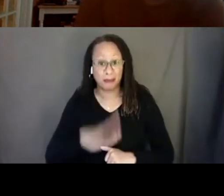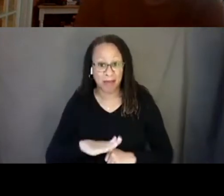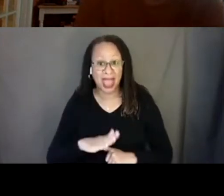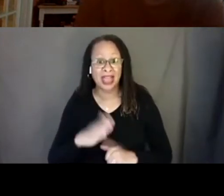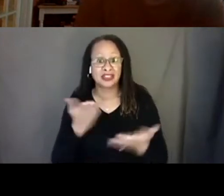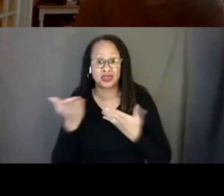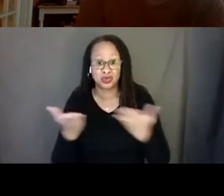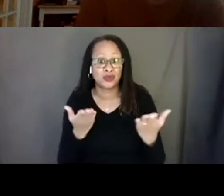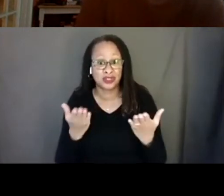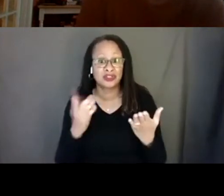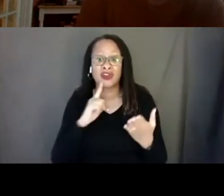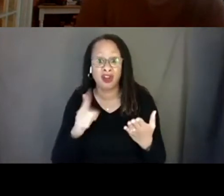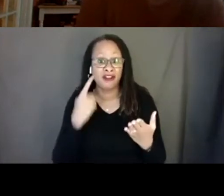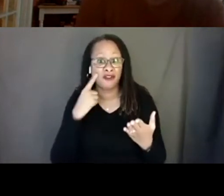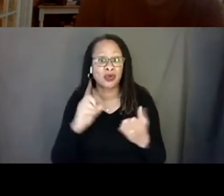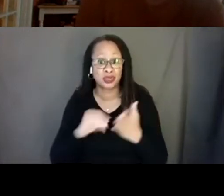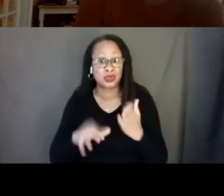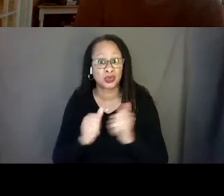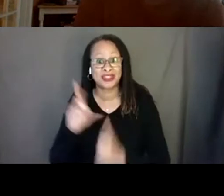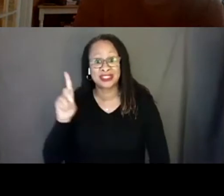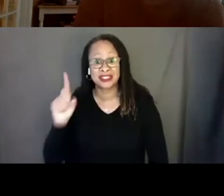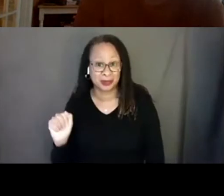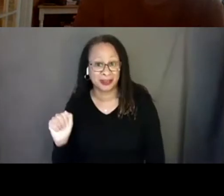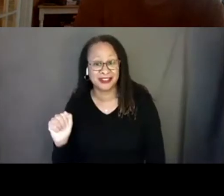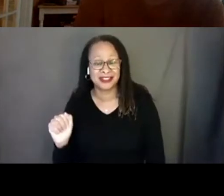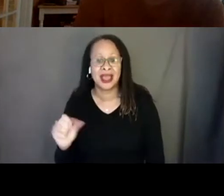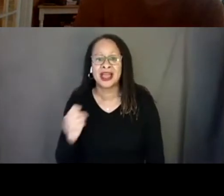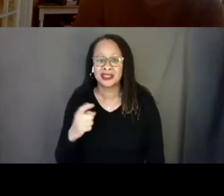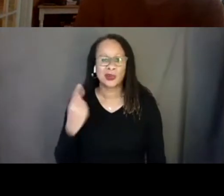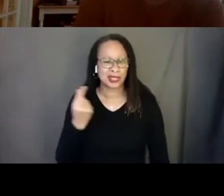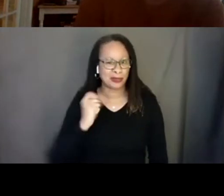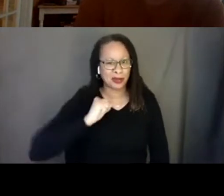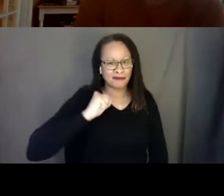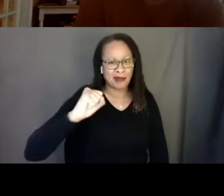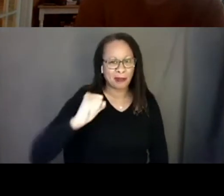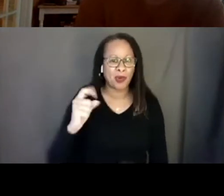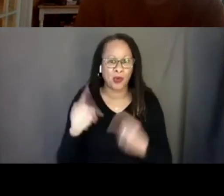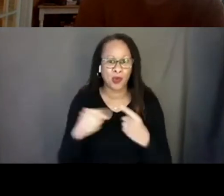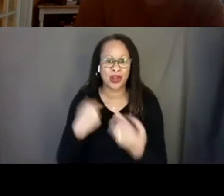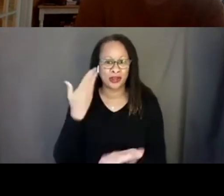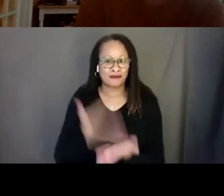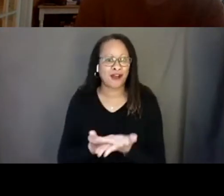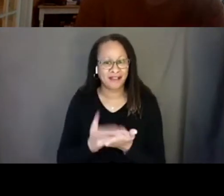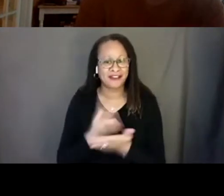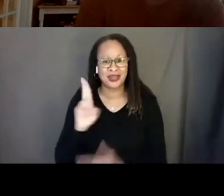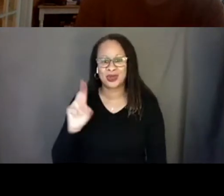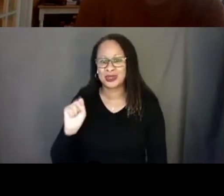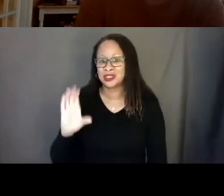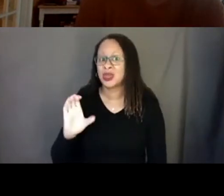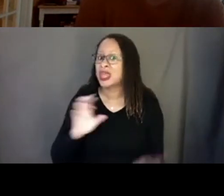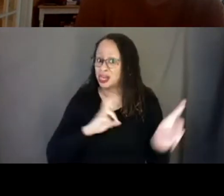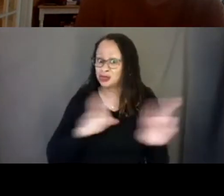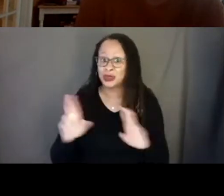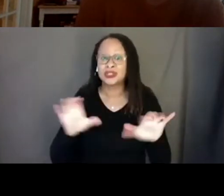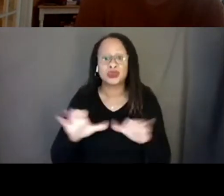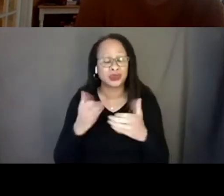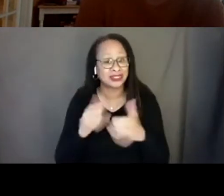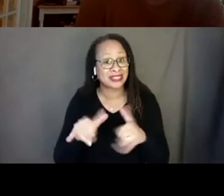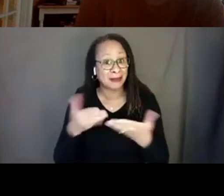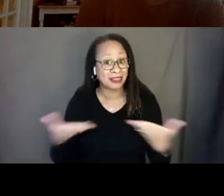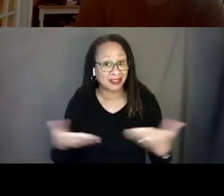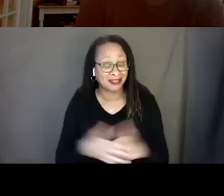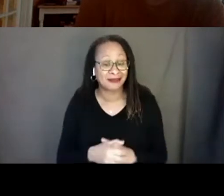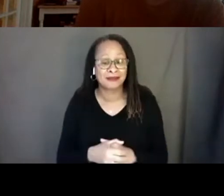were. So I was a bit of a rebel going into USC, and I was fully prepared to do the same thing if, you